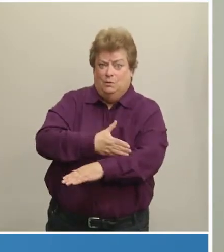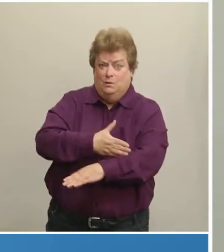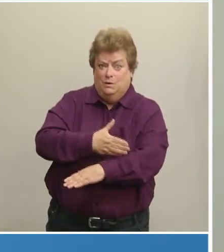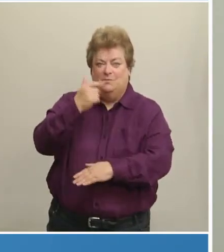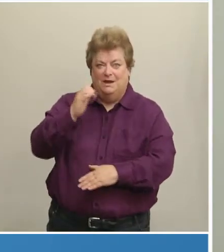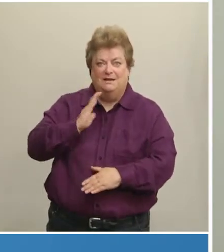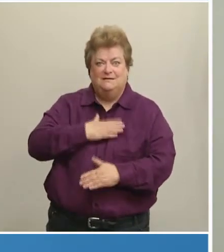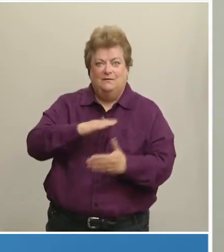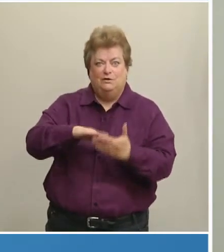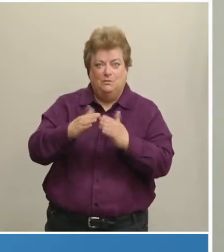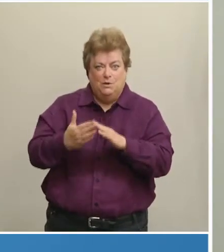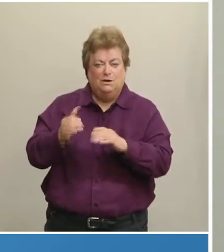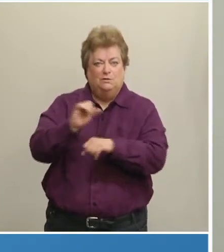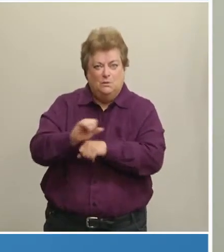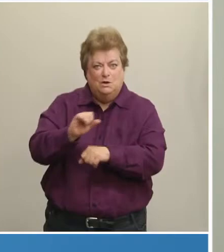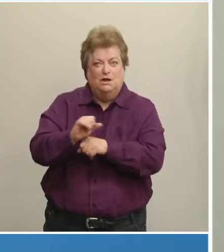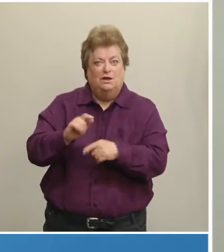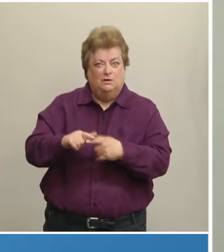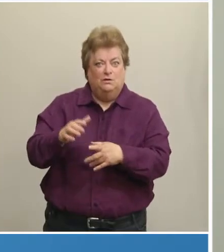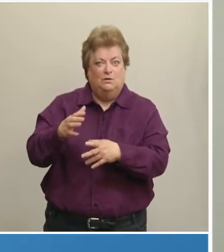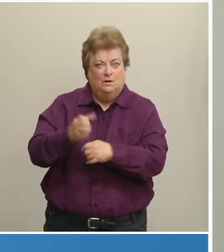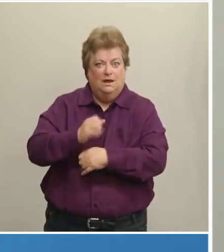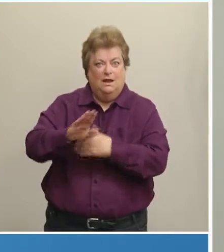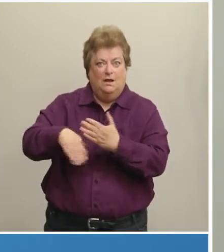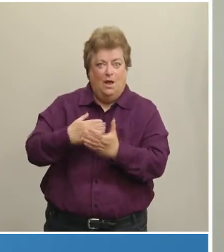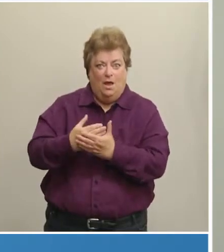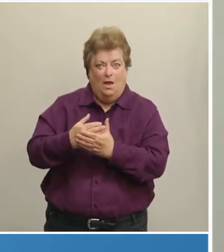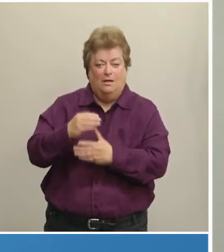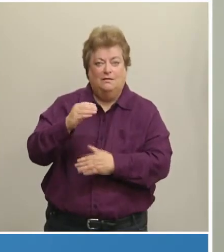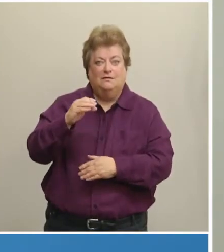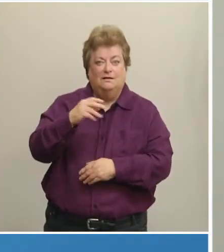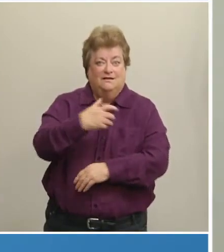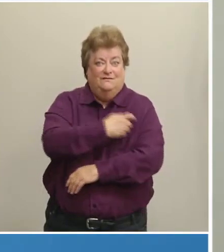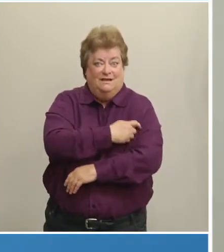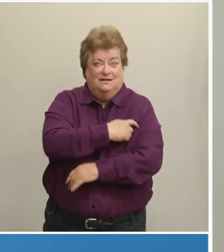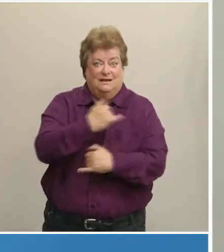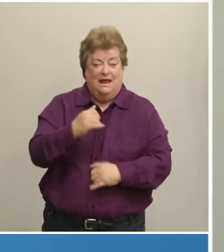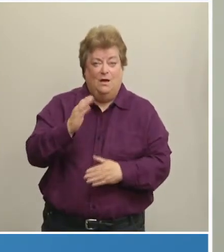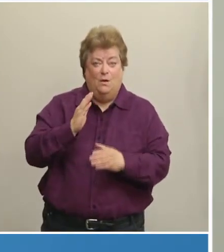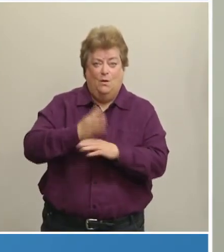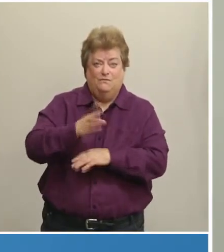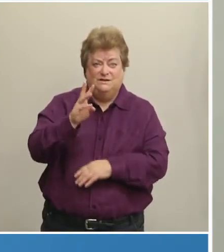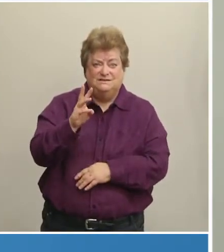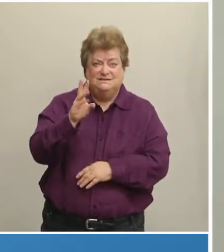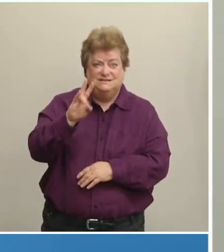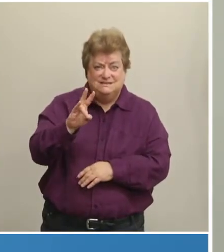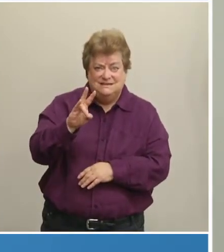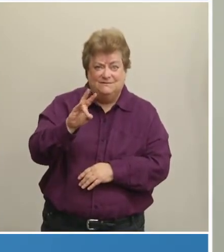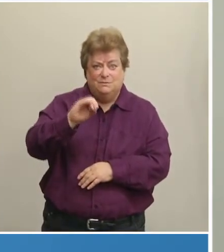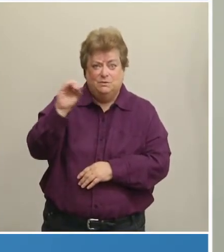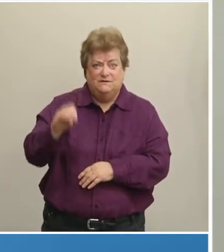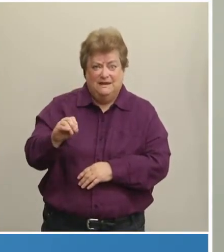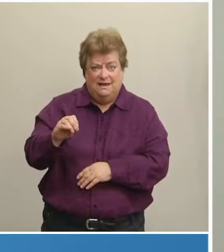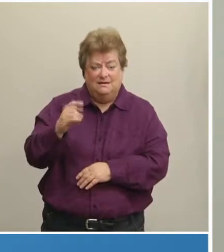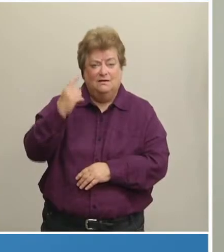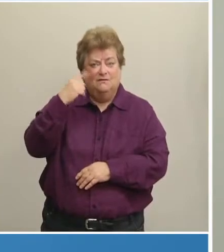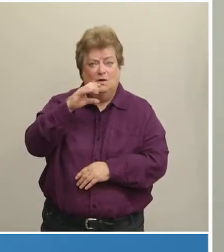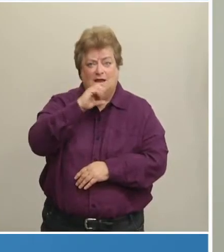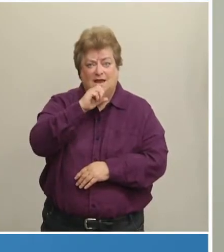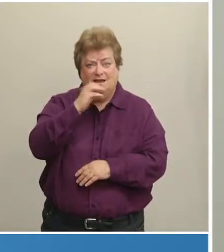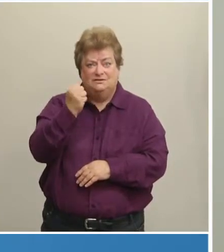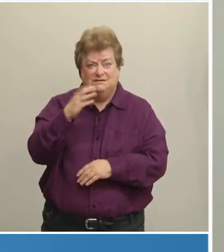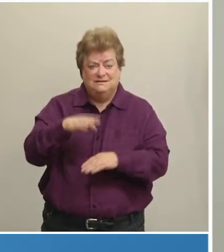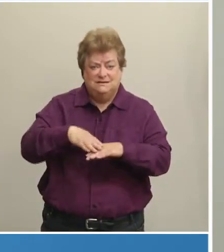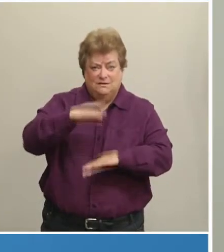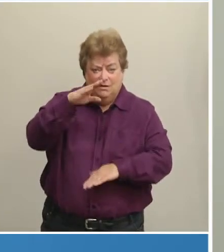with vaccinations. Over 67% of Lincoln and Lancaster County residents aged 16 and older have received at least